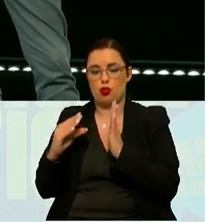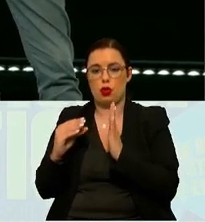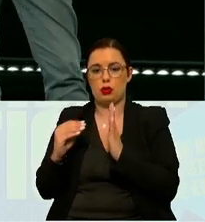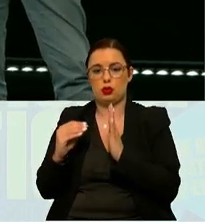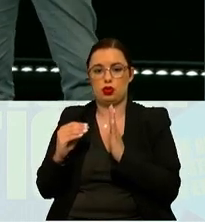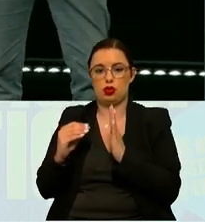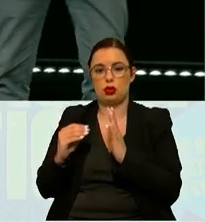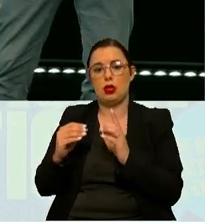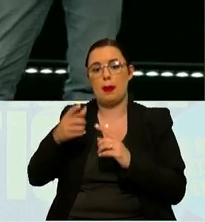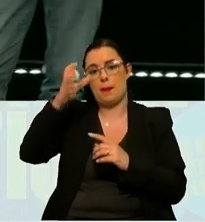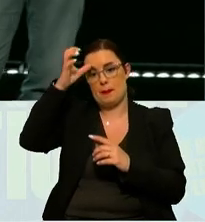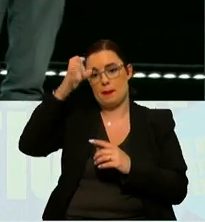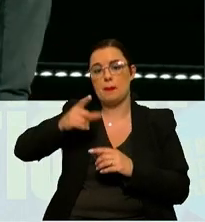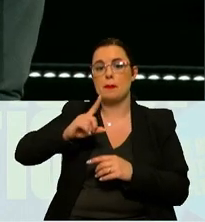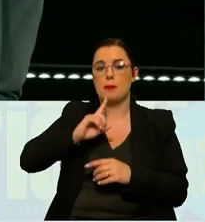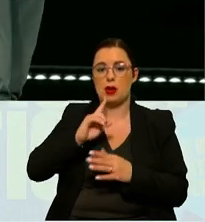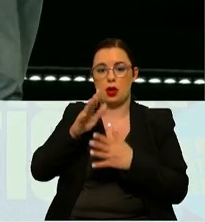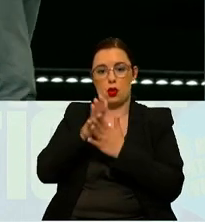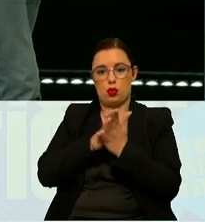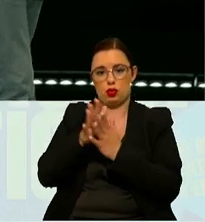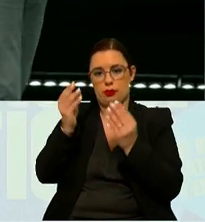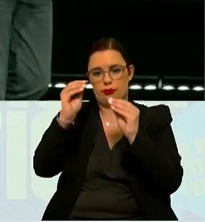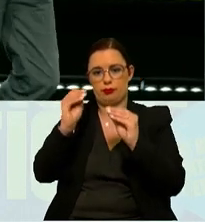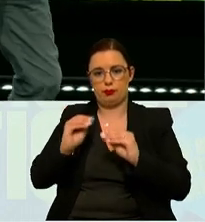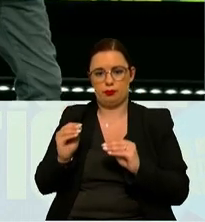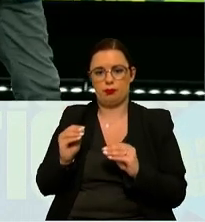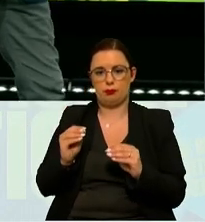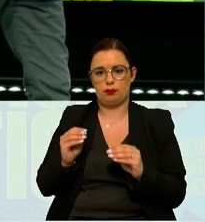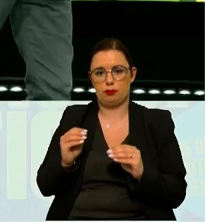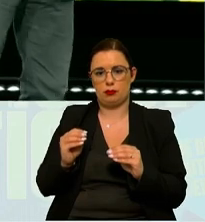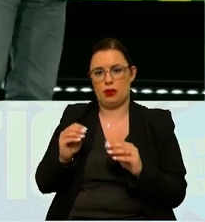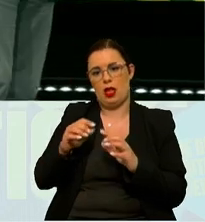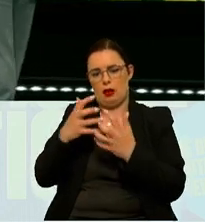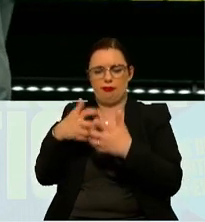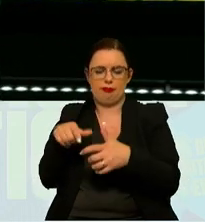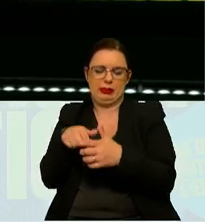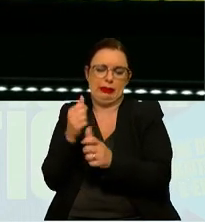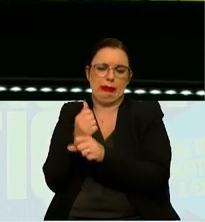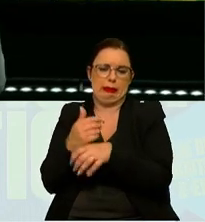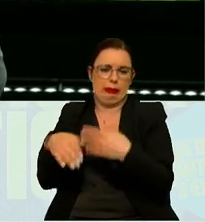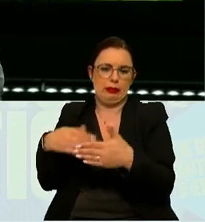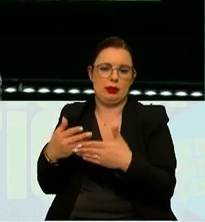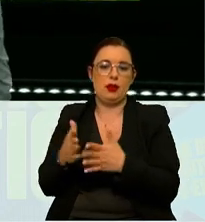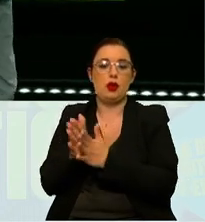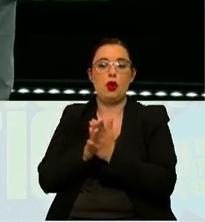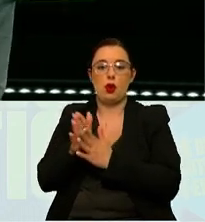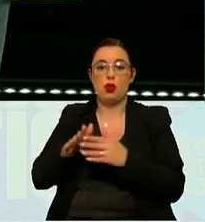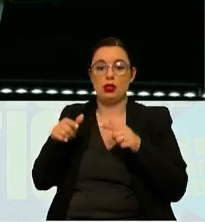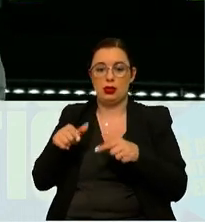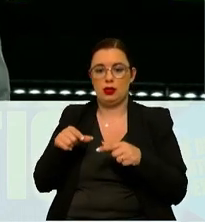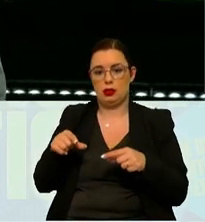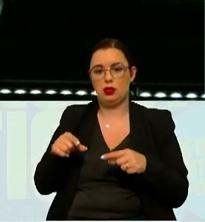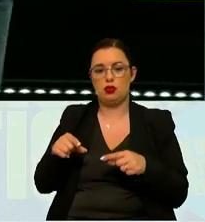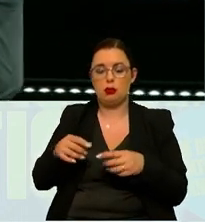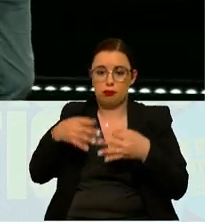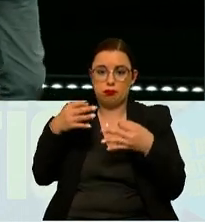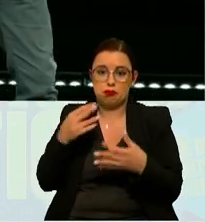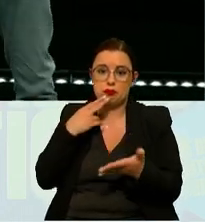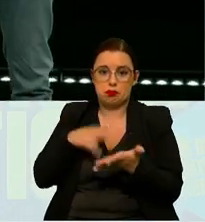so the artificial intelligence wizards, the Gandalfs of the machine learning world, are able to use these resources in an effective